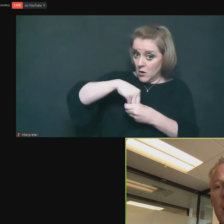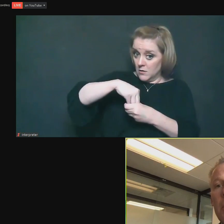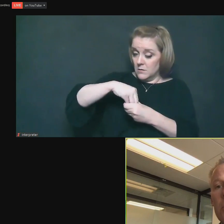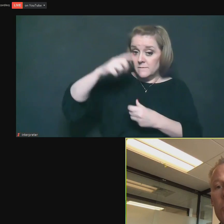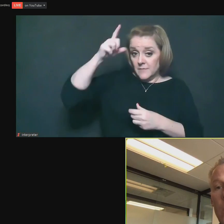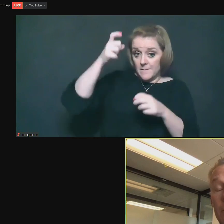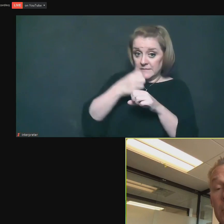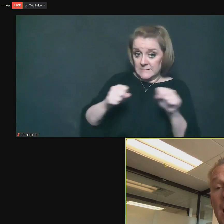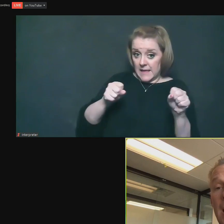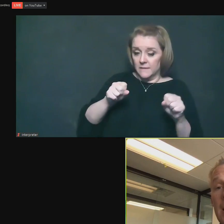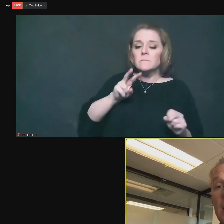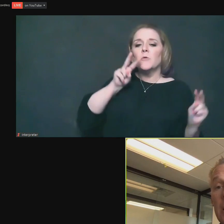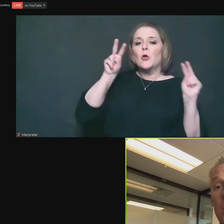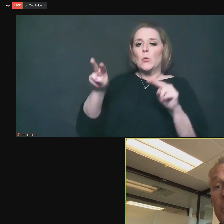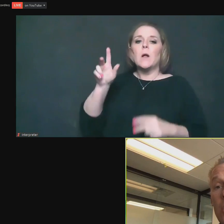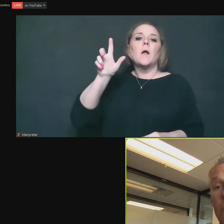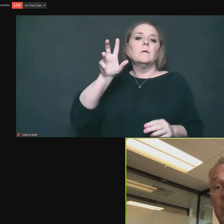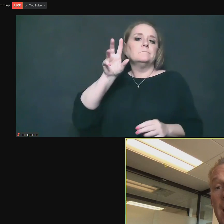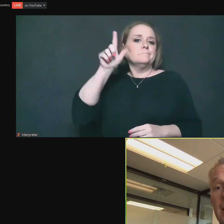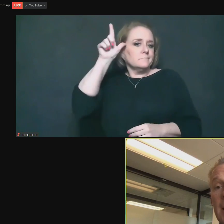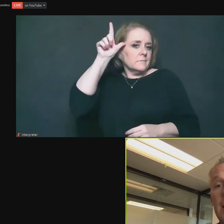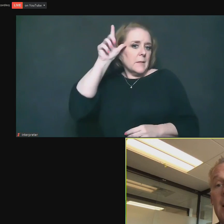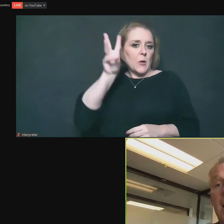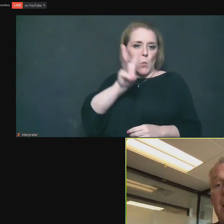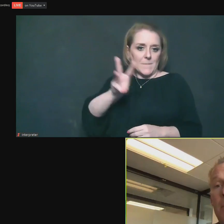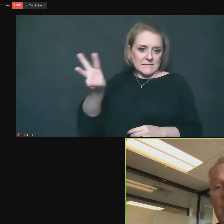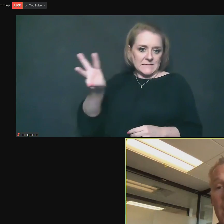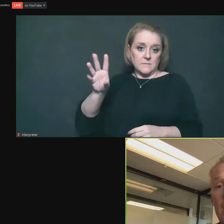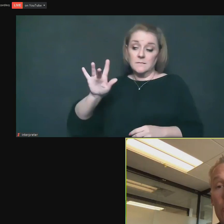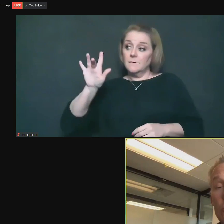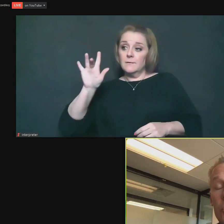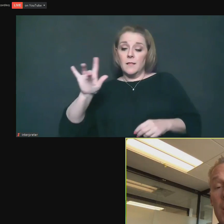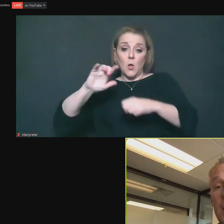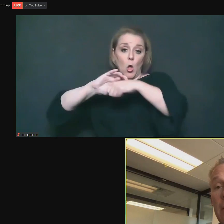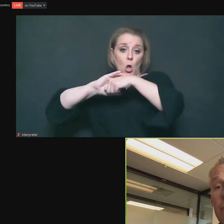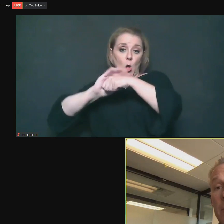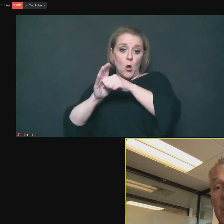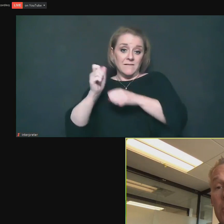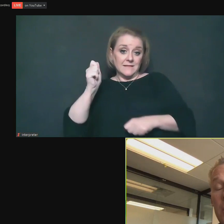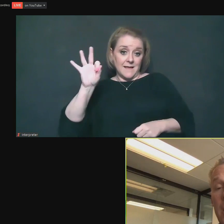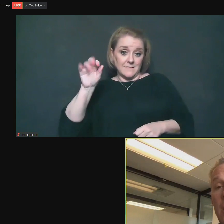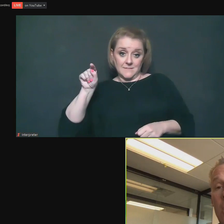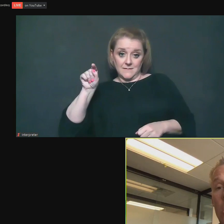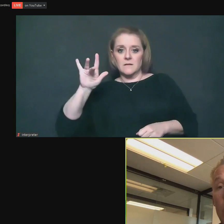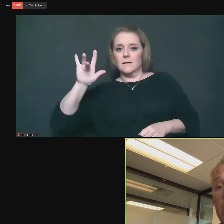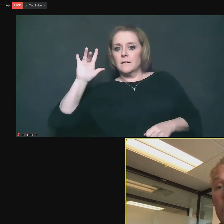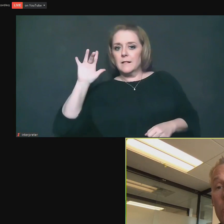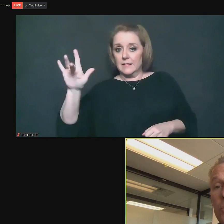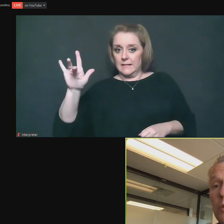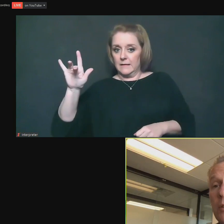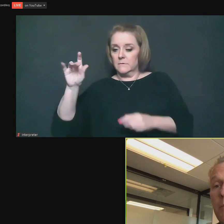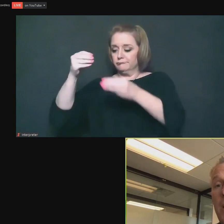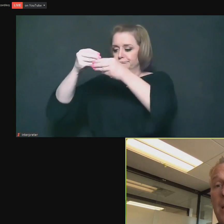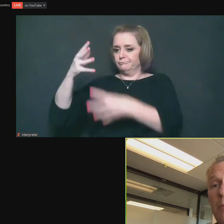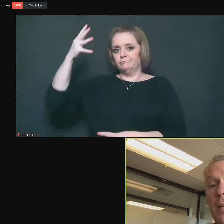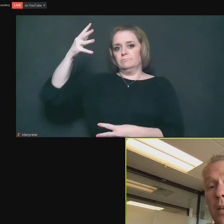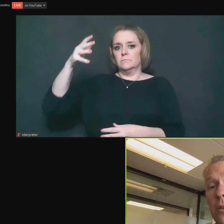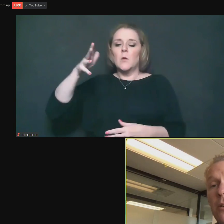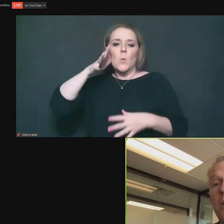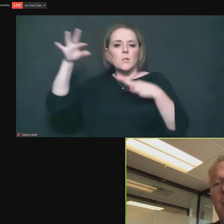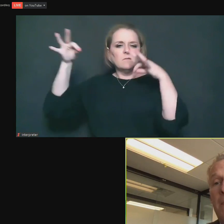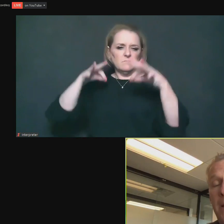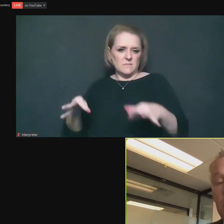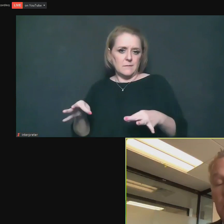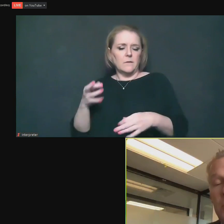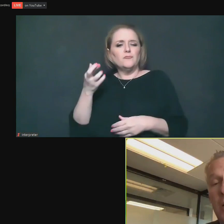City of Lubbock's website and click on the COVID-19 tab, and you'll see the information there, resources, and many